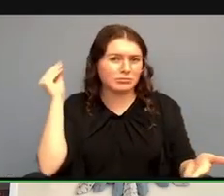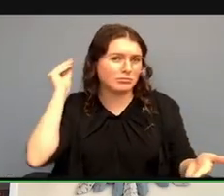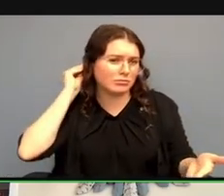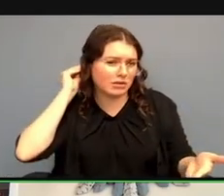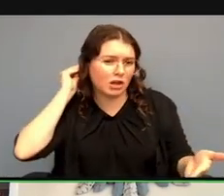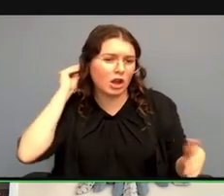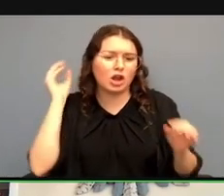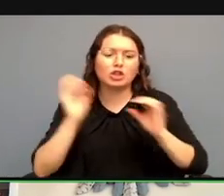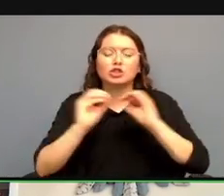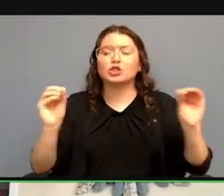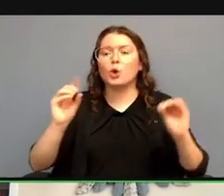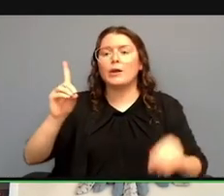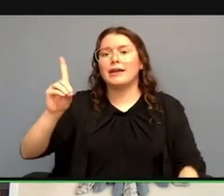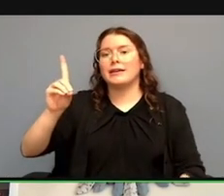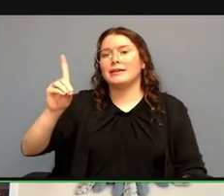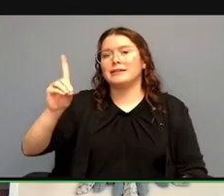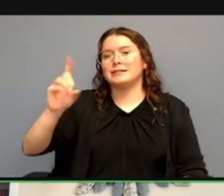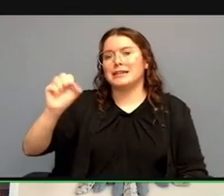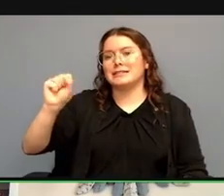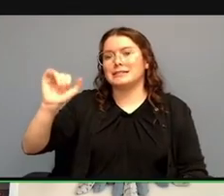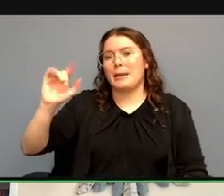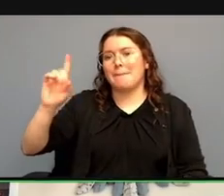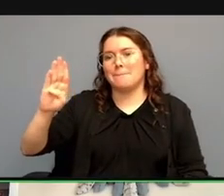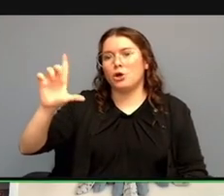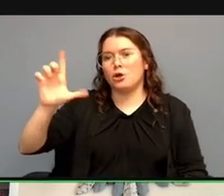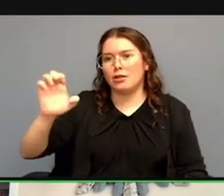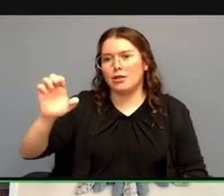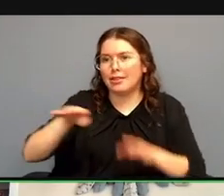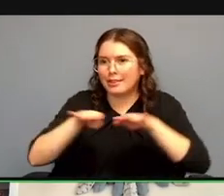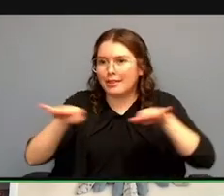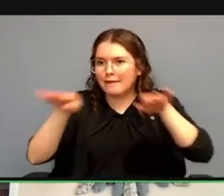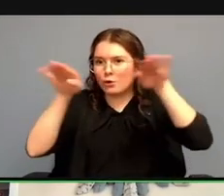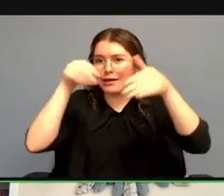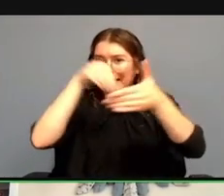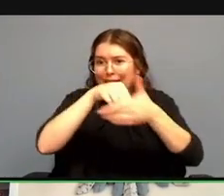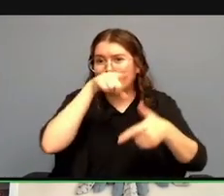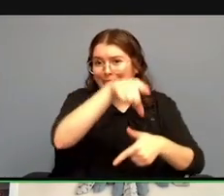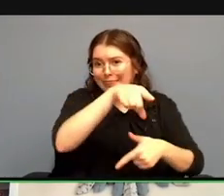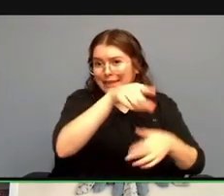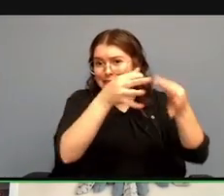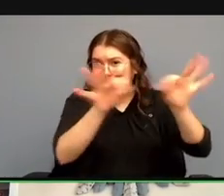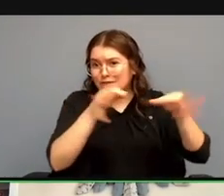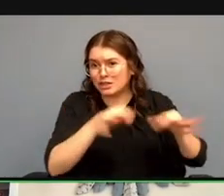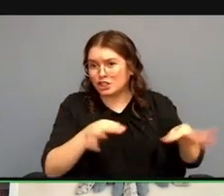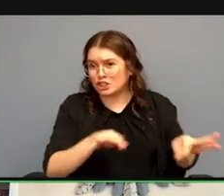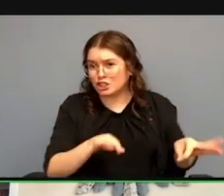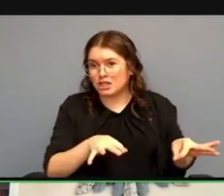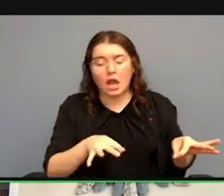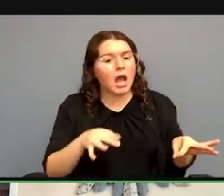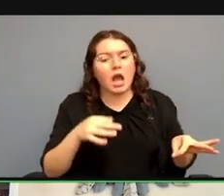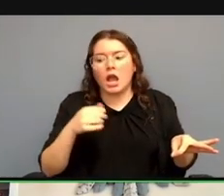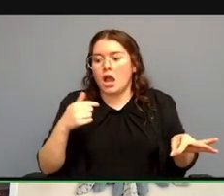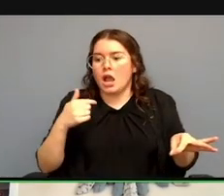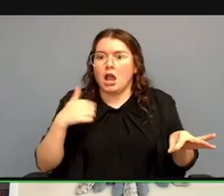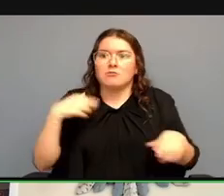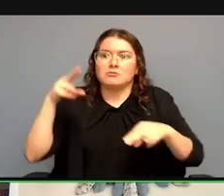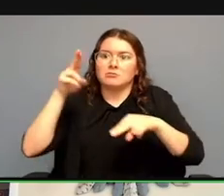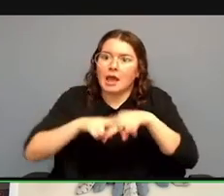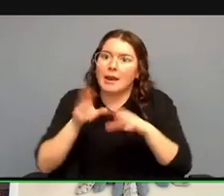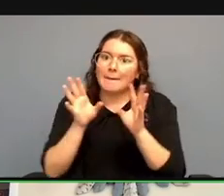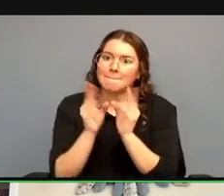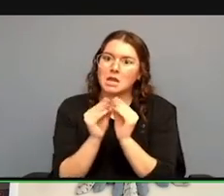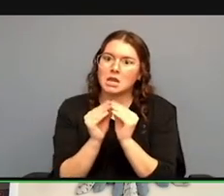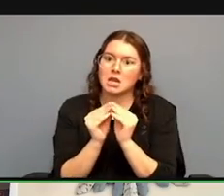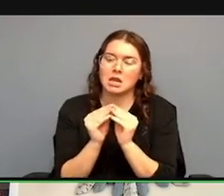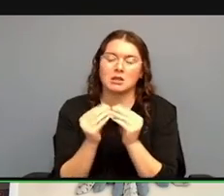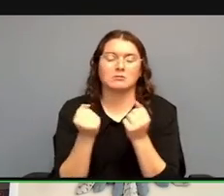decibel level in this definition. I can't tell you how many times I've sat in meetings,